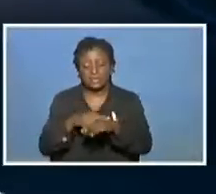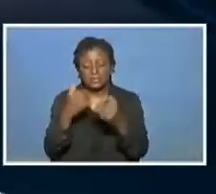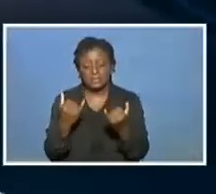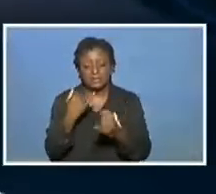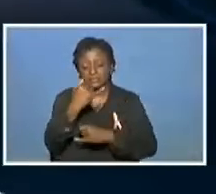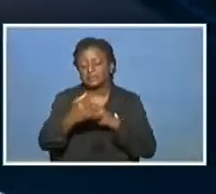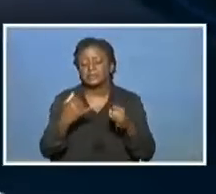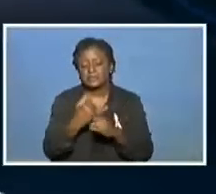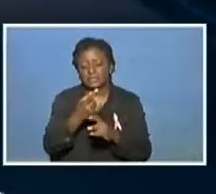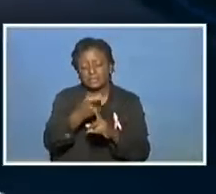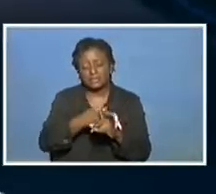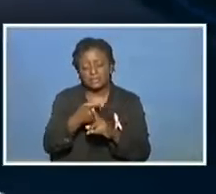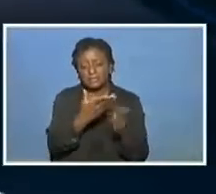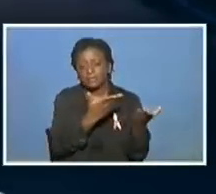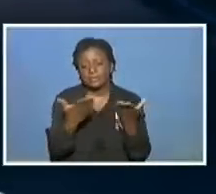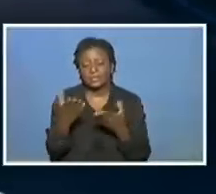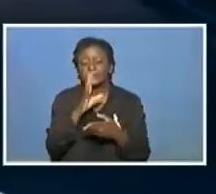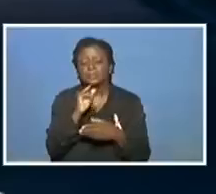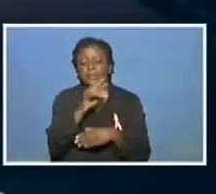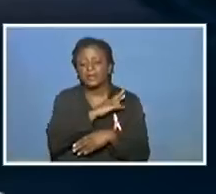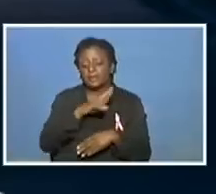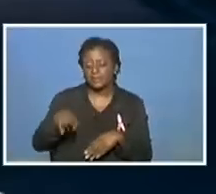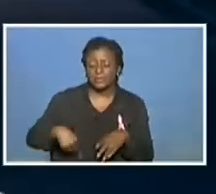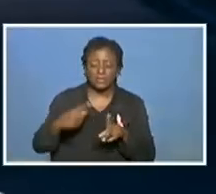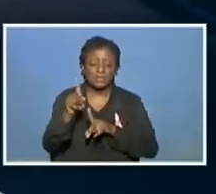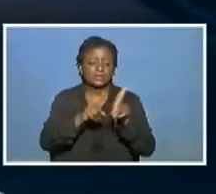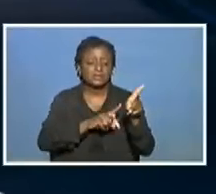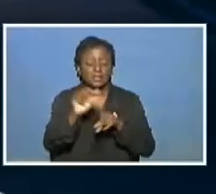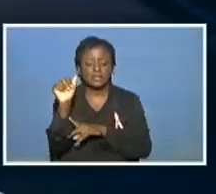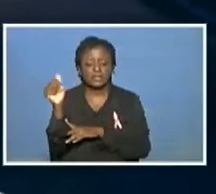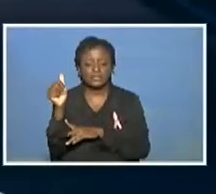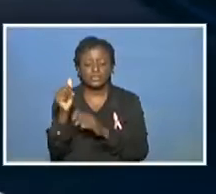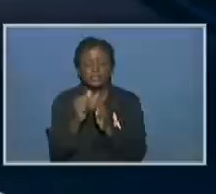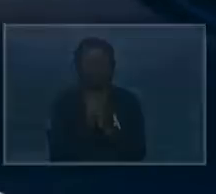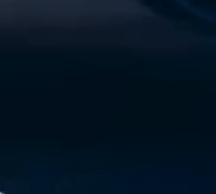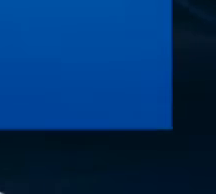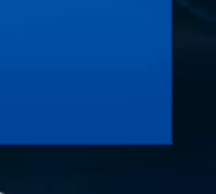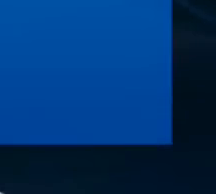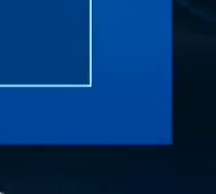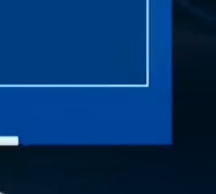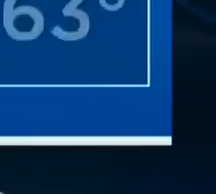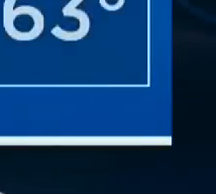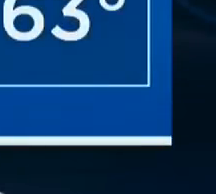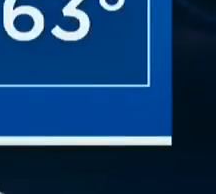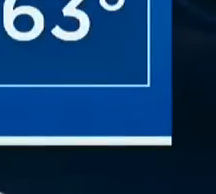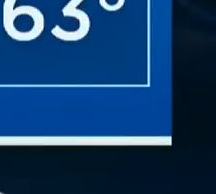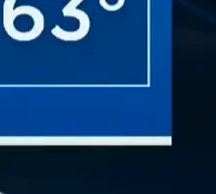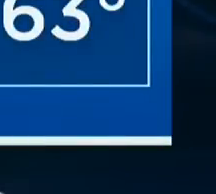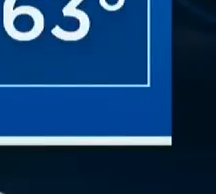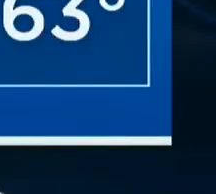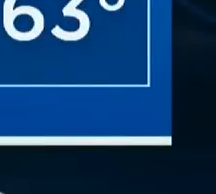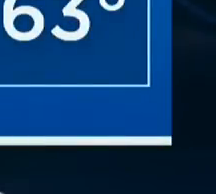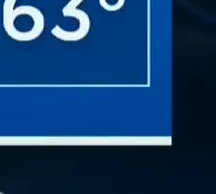your international temperatures, and they are brought to you by Royal Star Assurance.